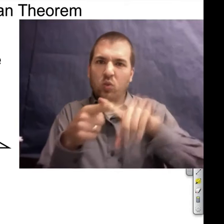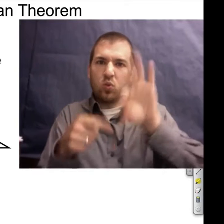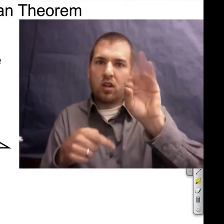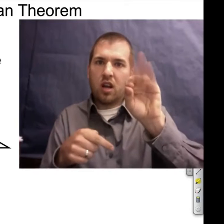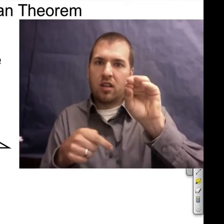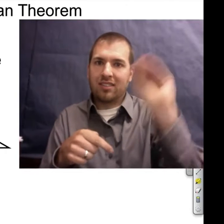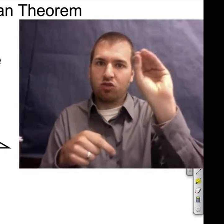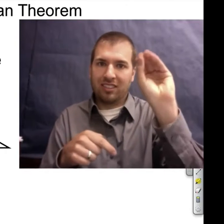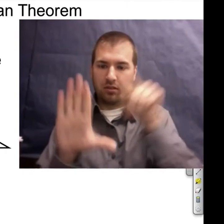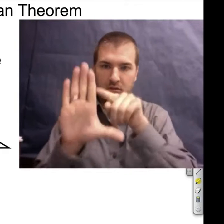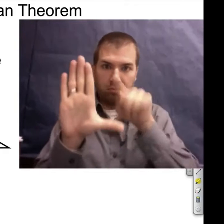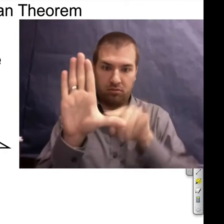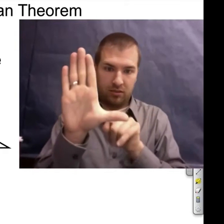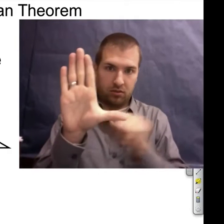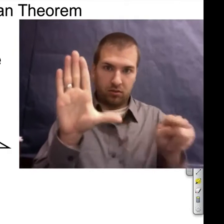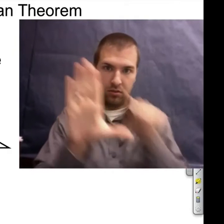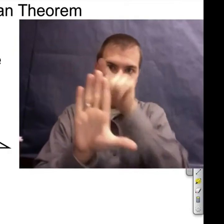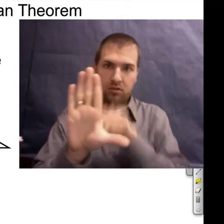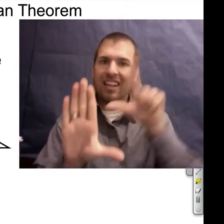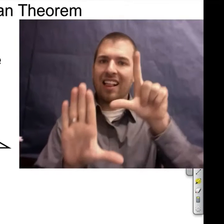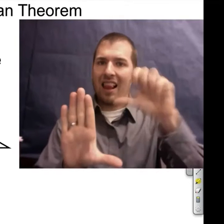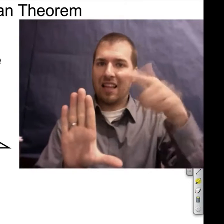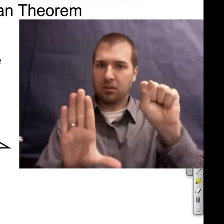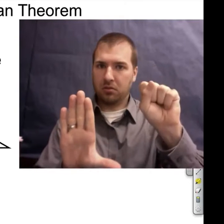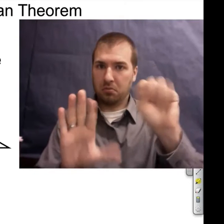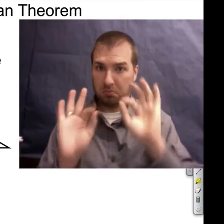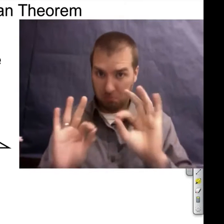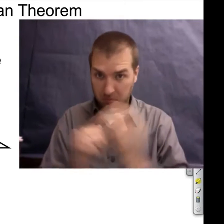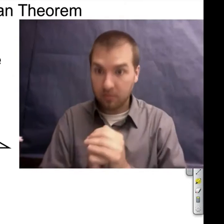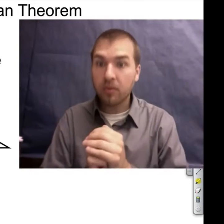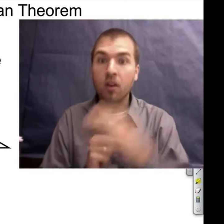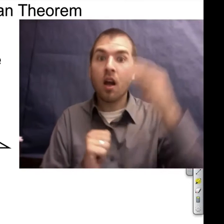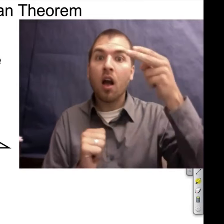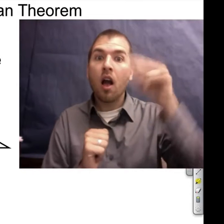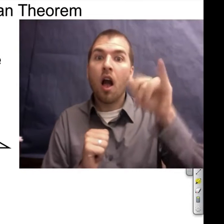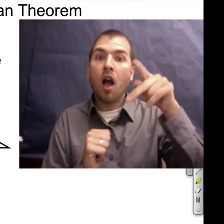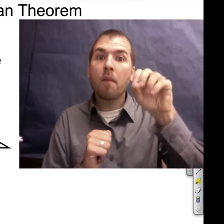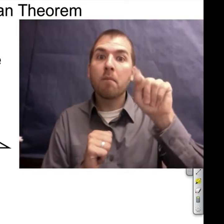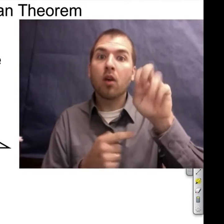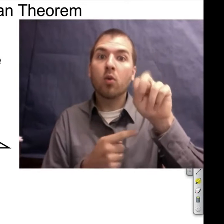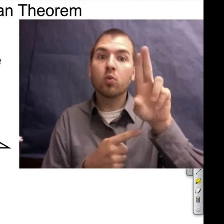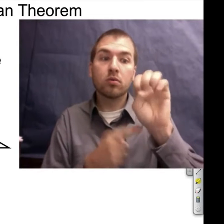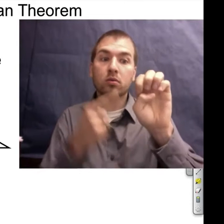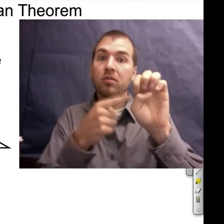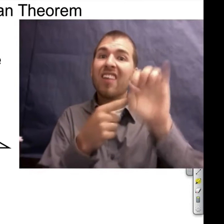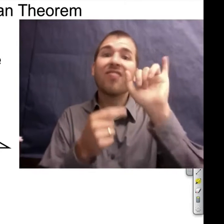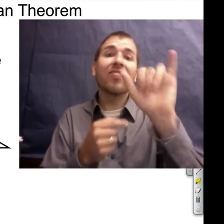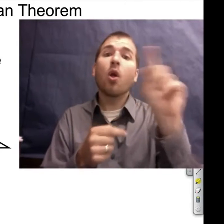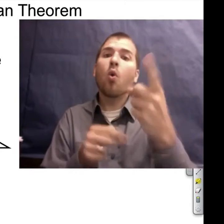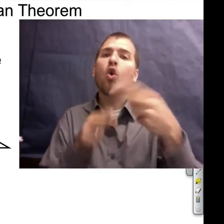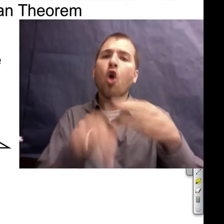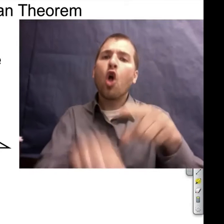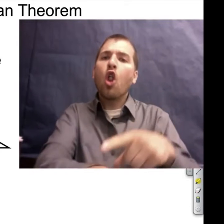So they're always with or next to the 90-degree angle. Those are the legs. Okay. So the